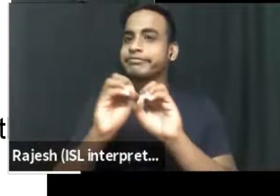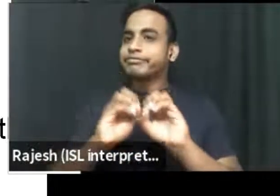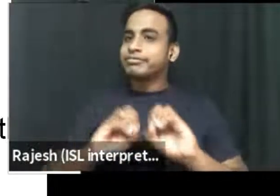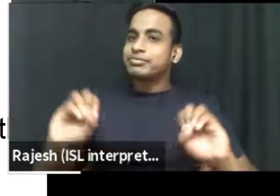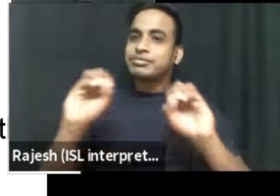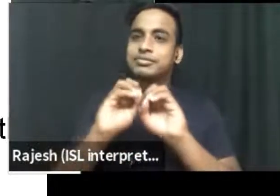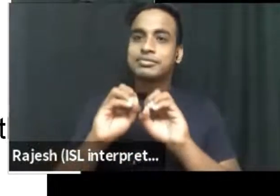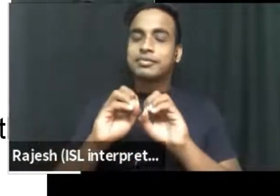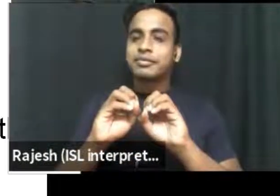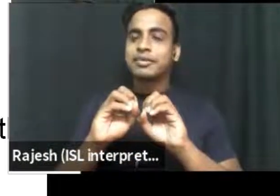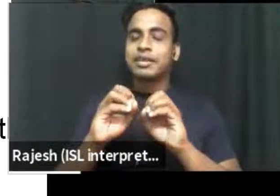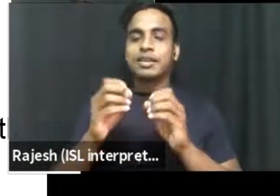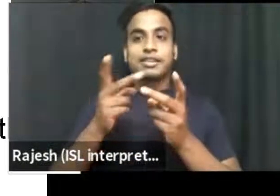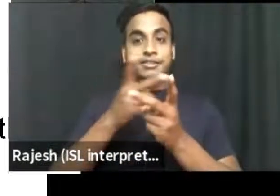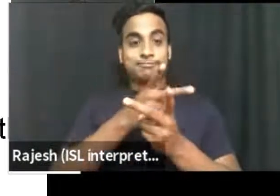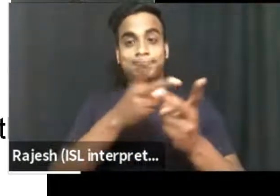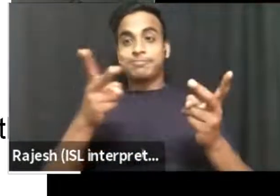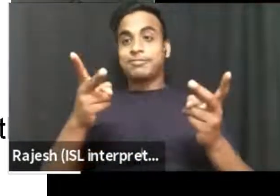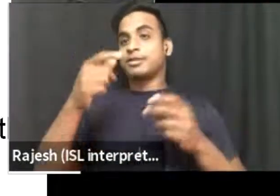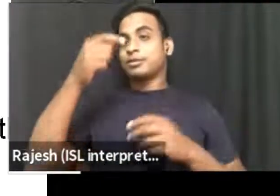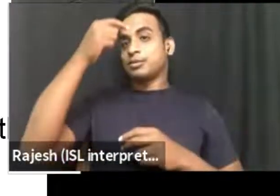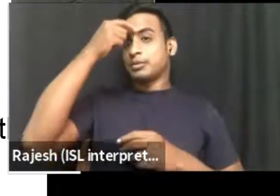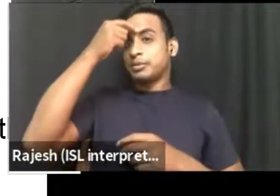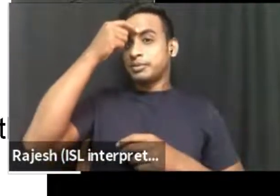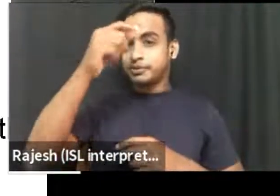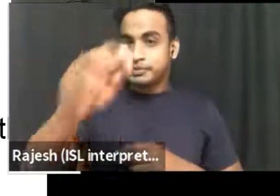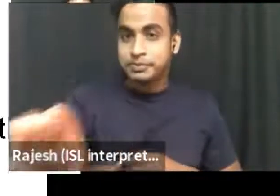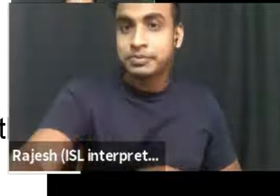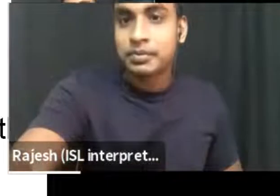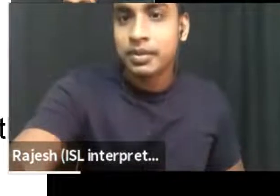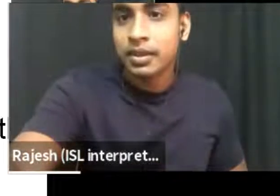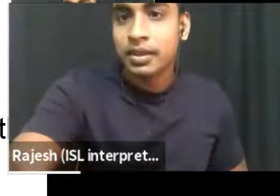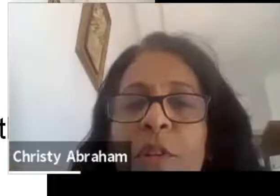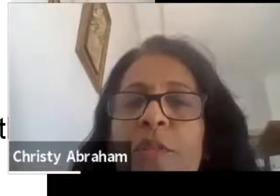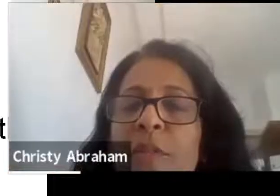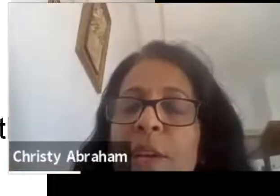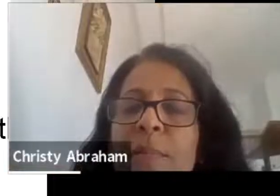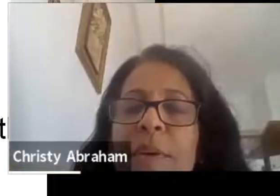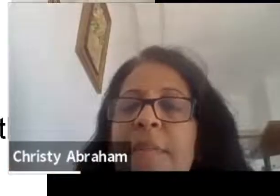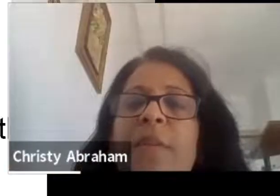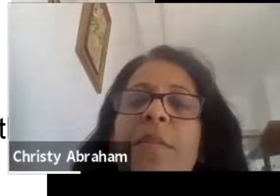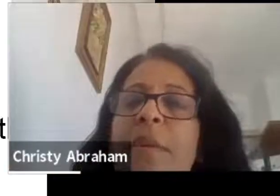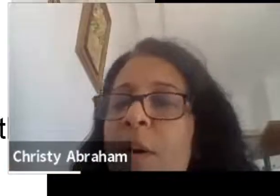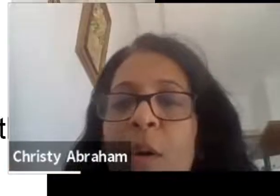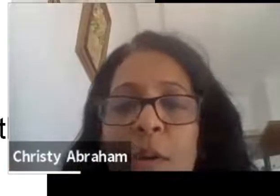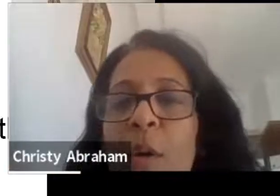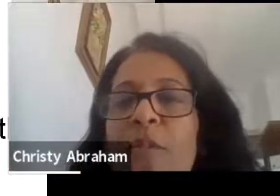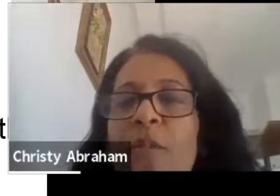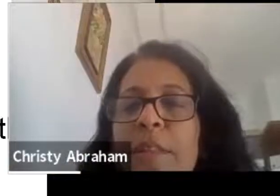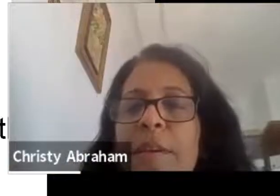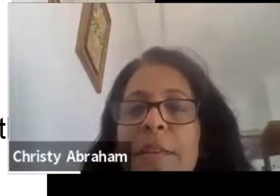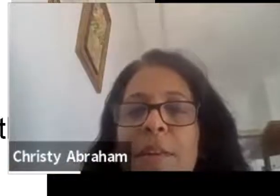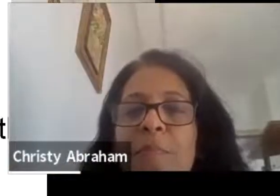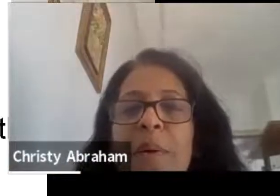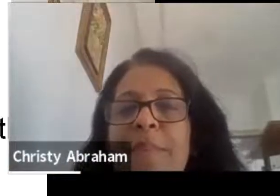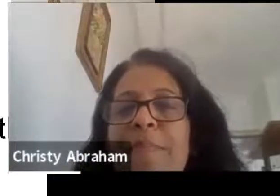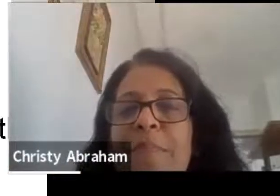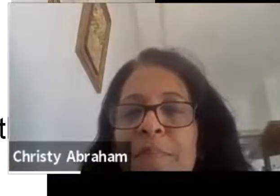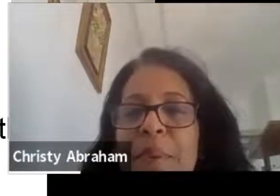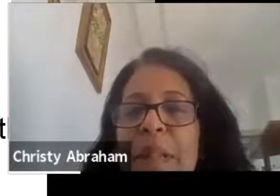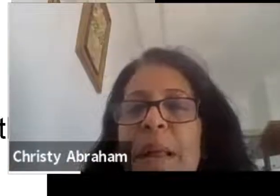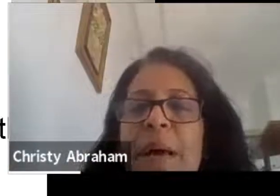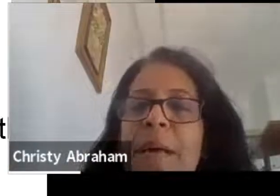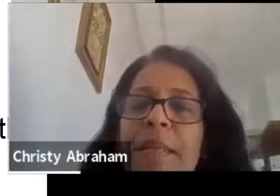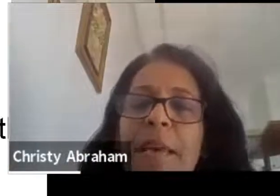spite of from 1979 work onwards, even for the 15%, nor for the